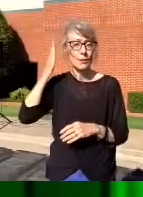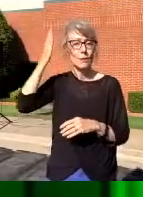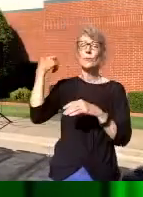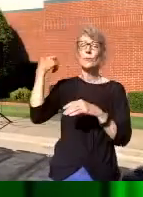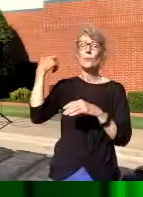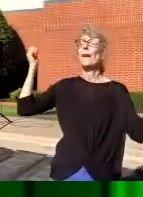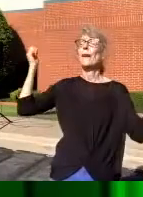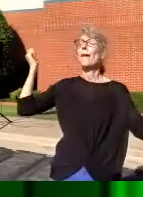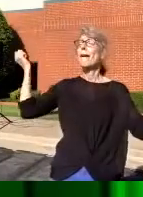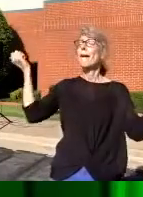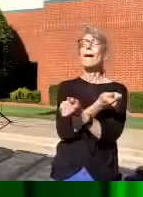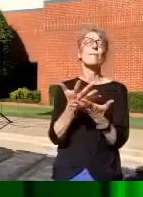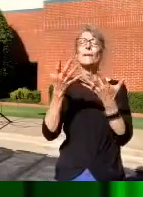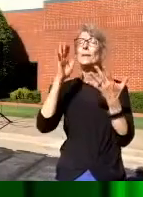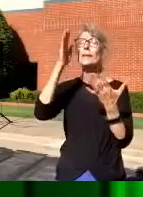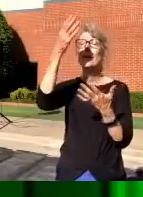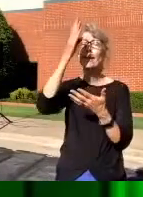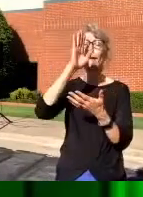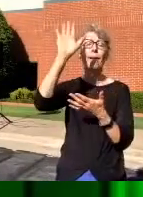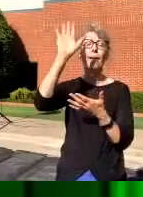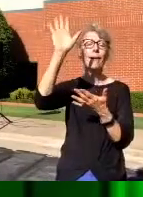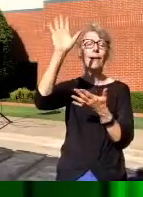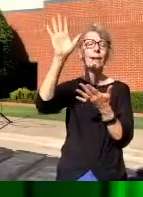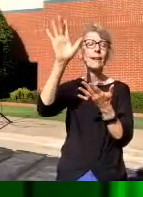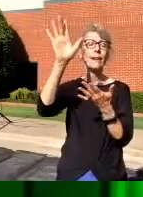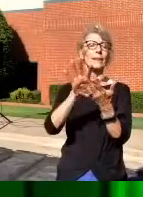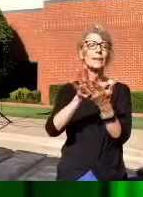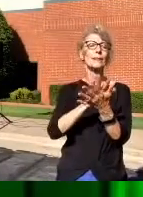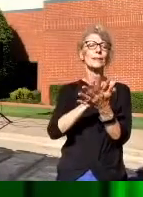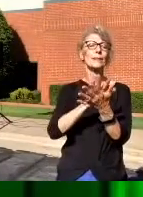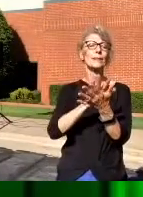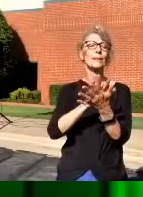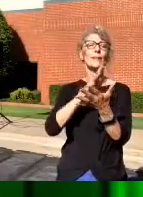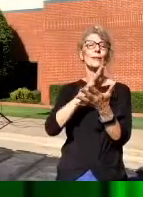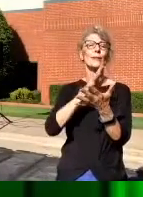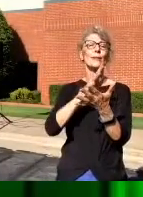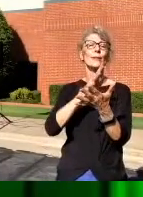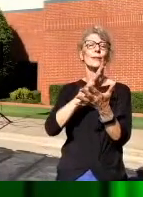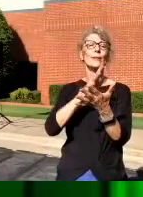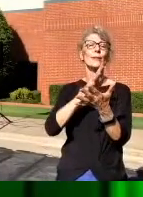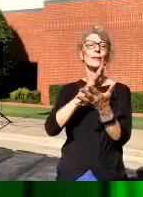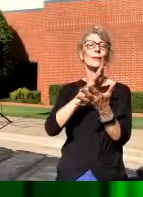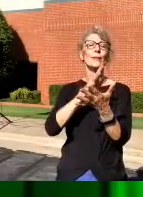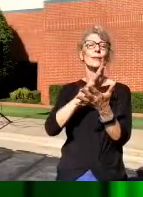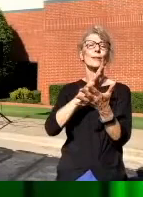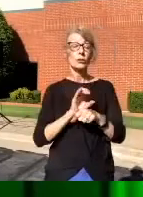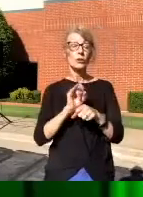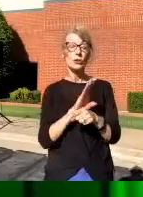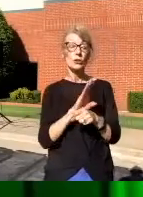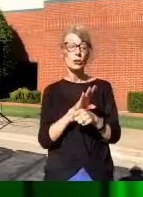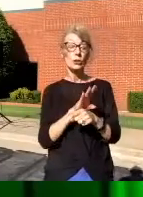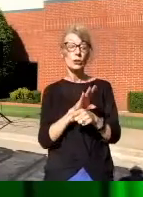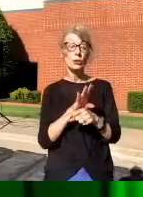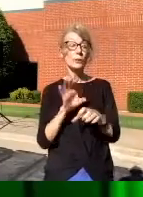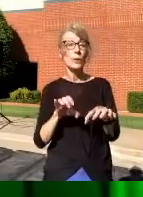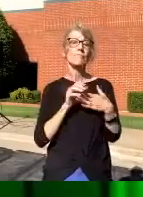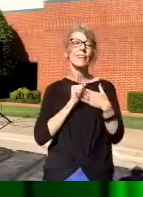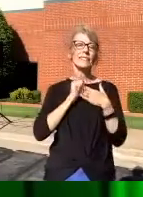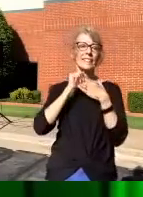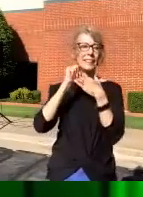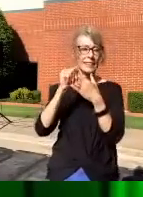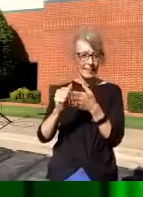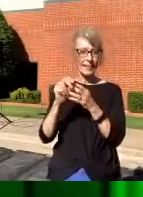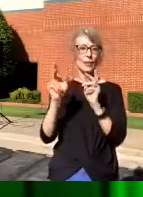planet. That's where we're going. And it's the church's job to lead the way to that end. It's our